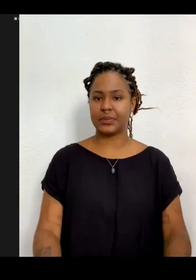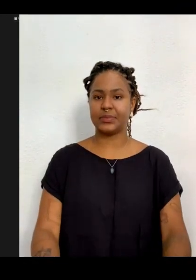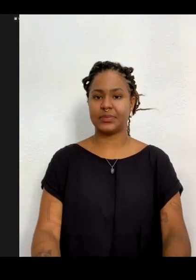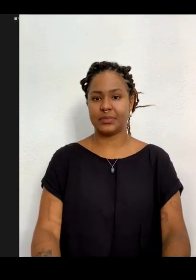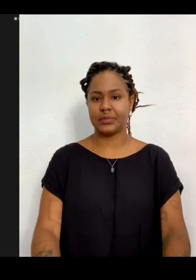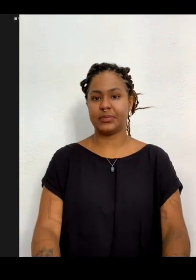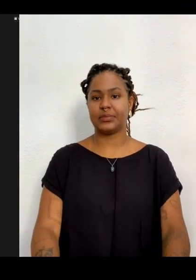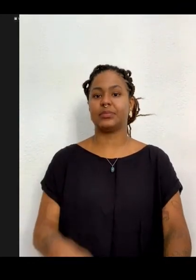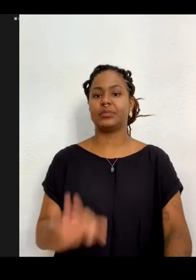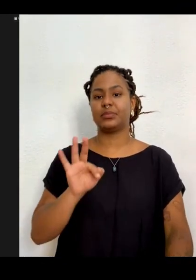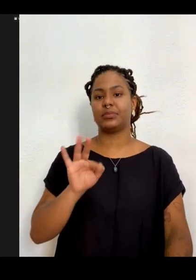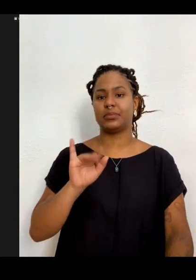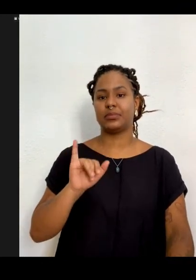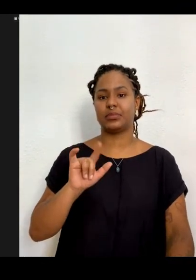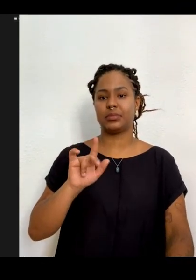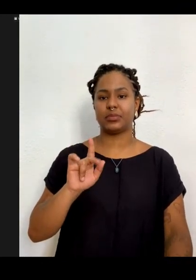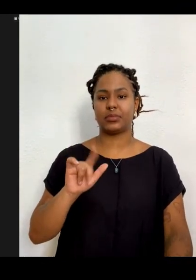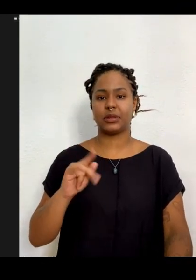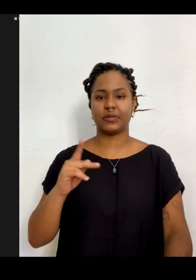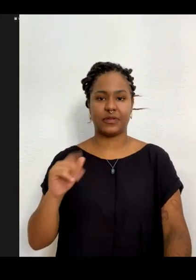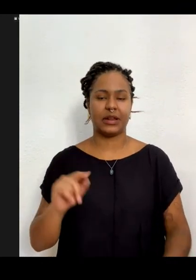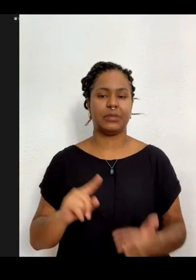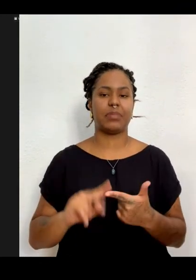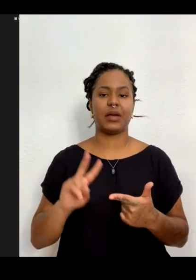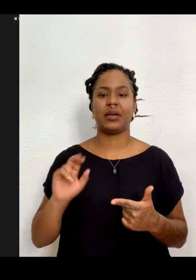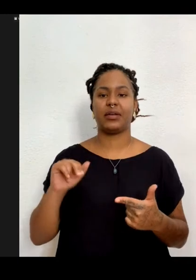Felipe Vandana Chico